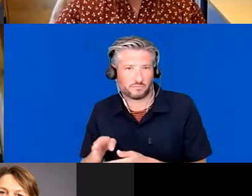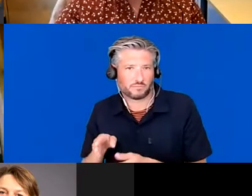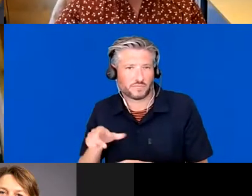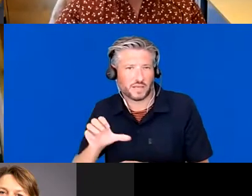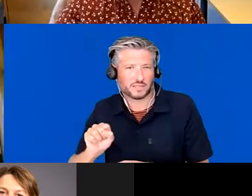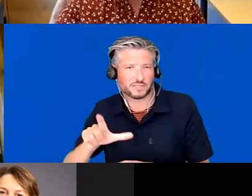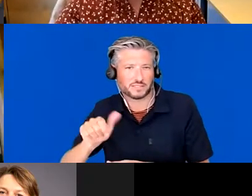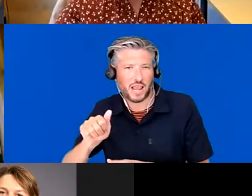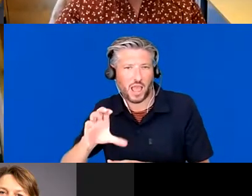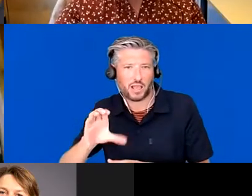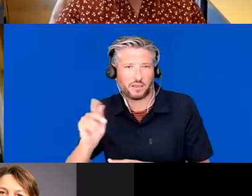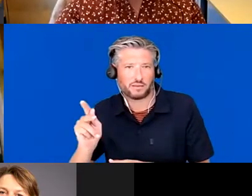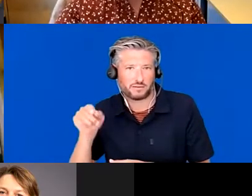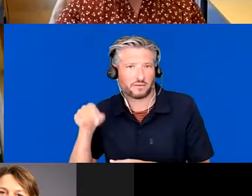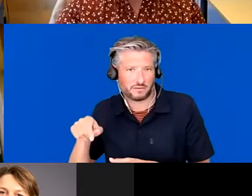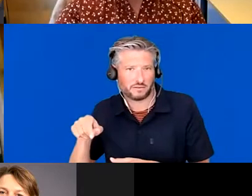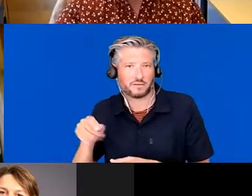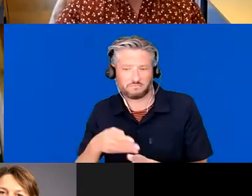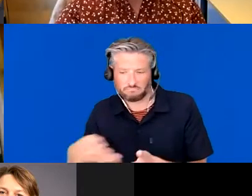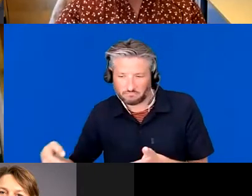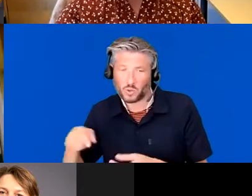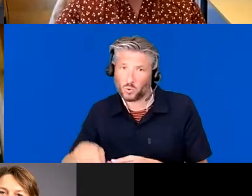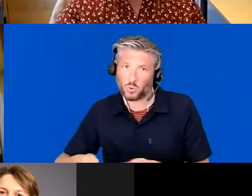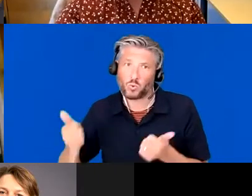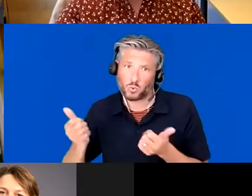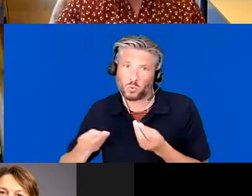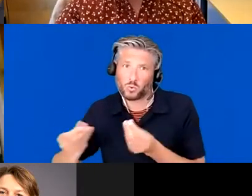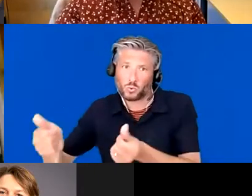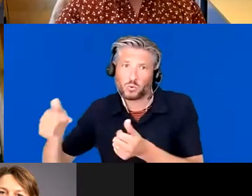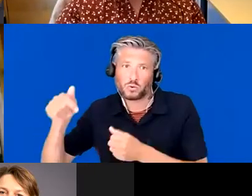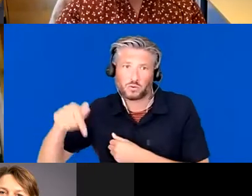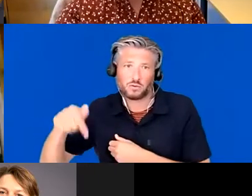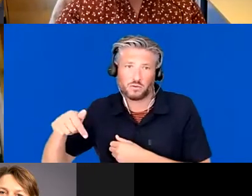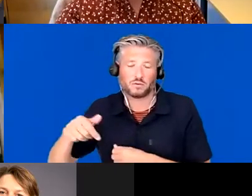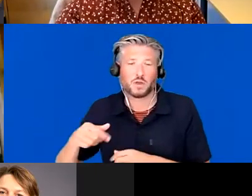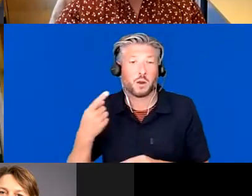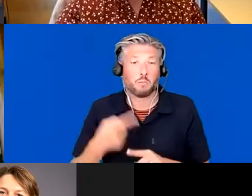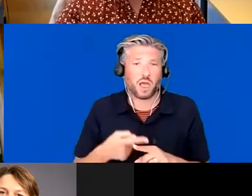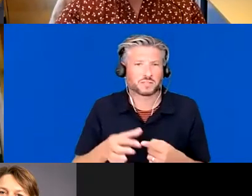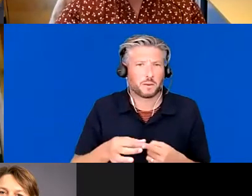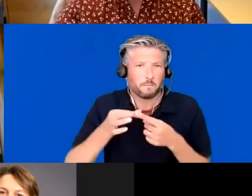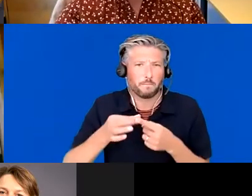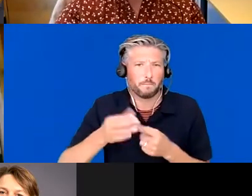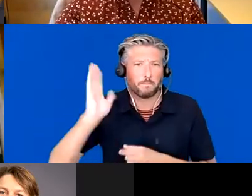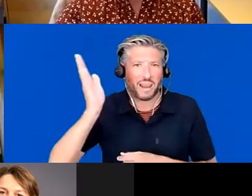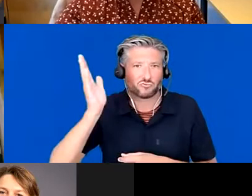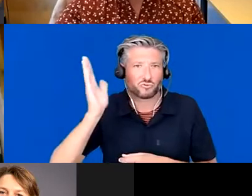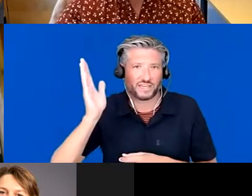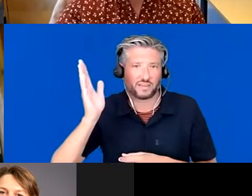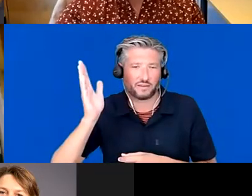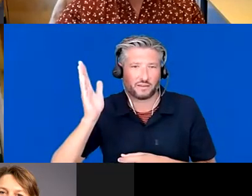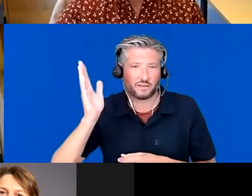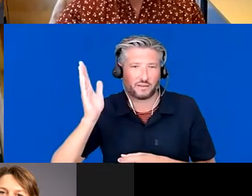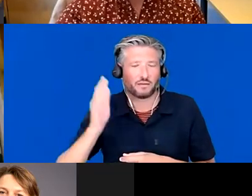actually that went really well. And you, at least for the plenaries, you also had this live feeling, which I